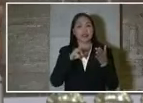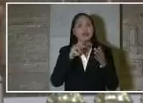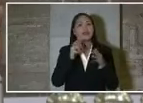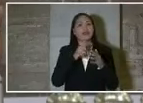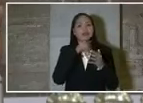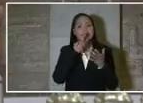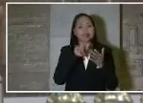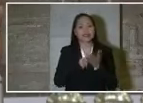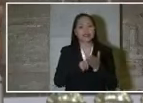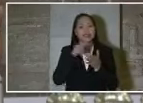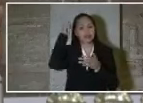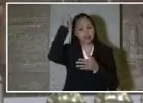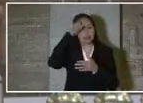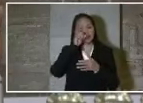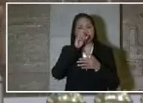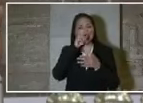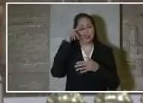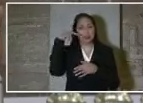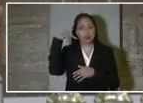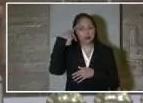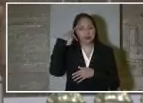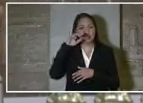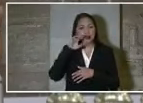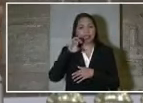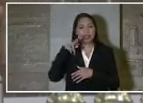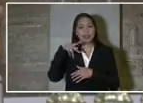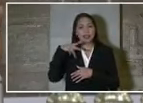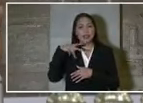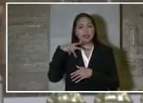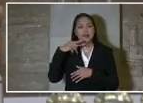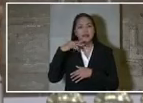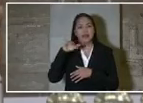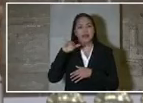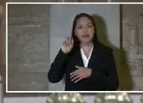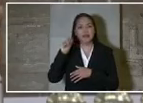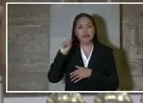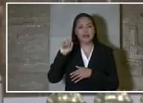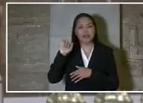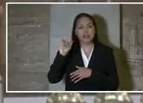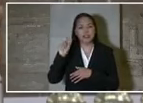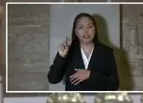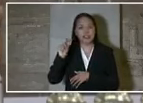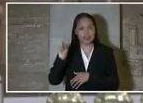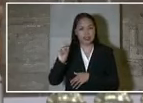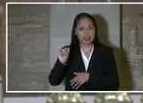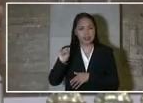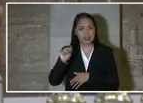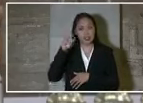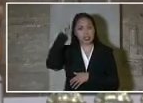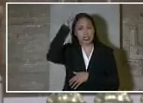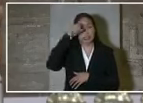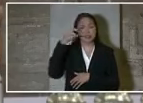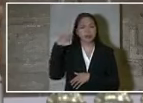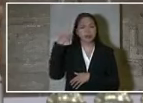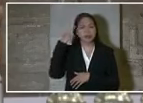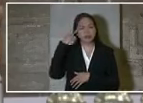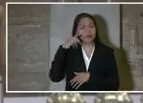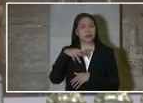St. Paul to the Ephesians, St. Paul did not look at